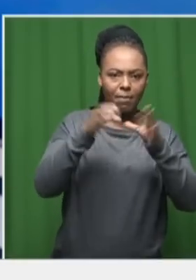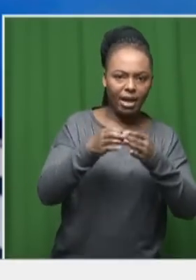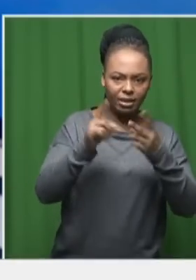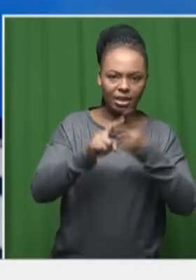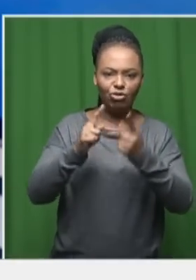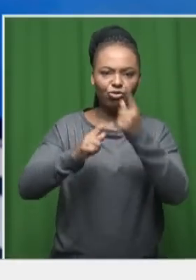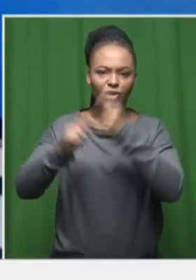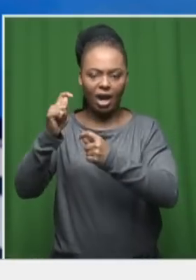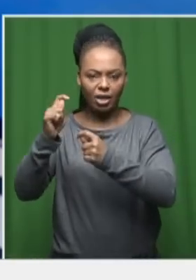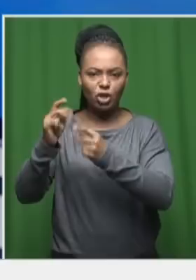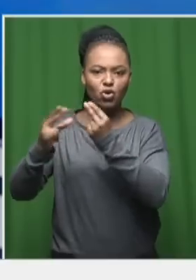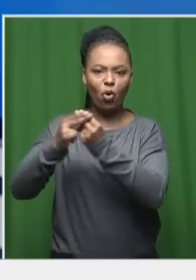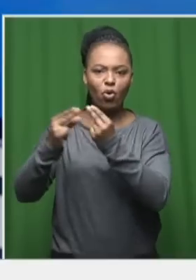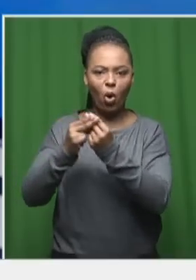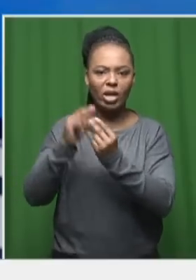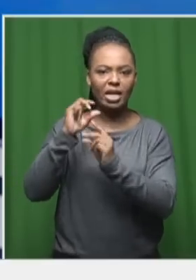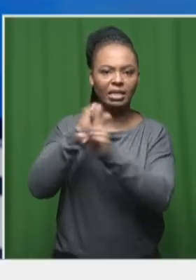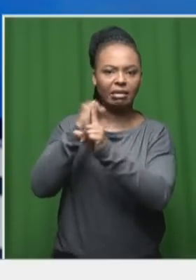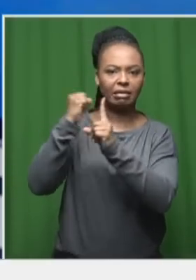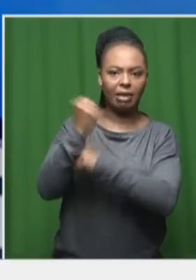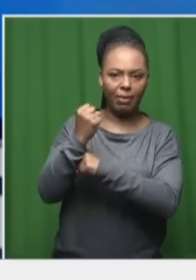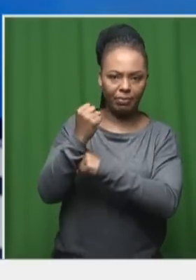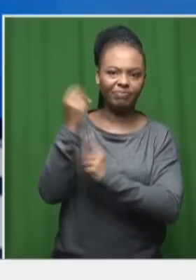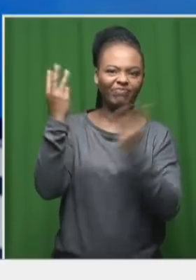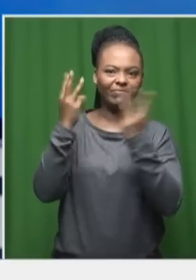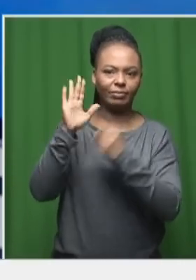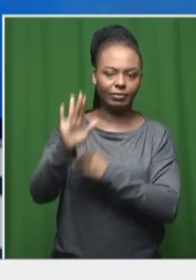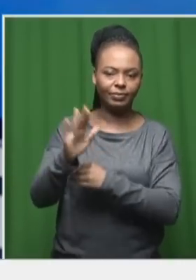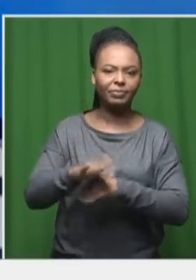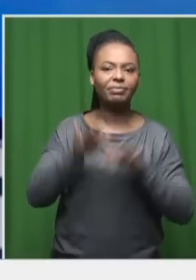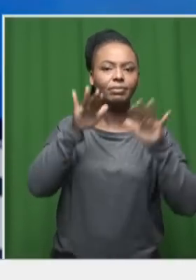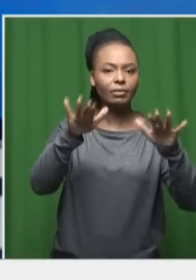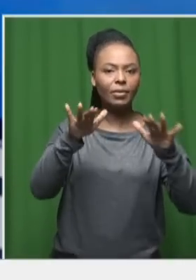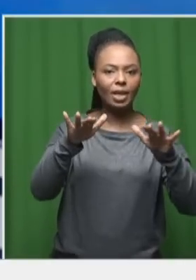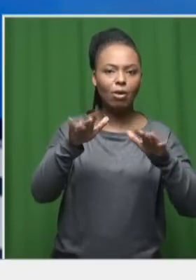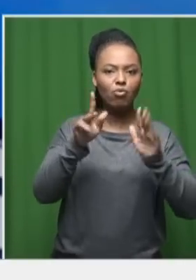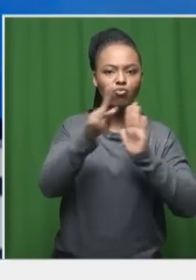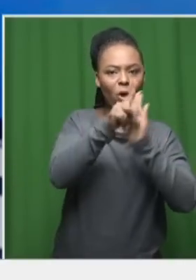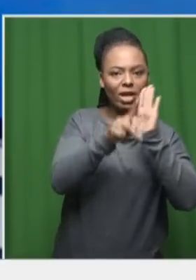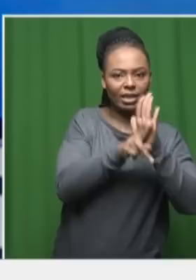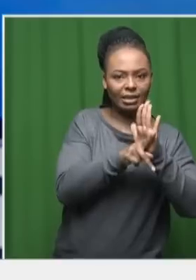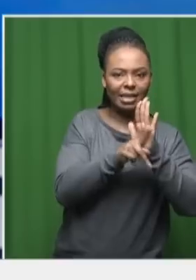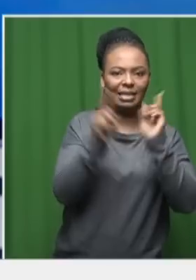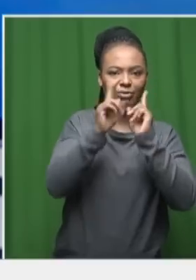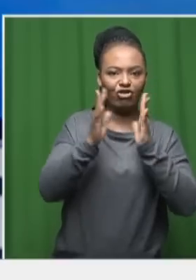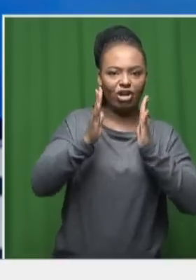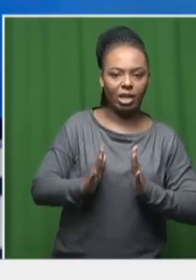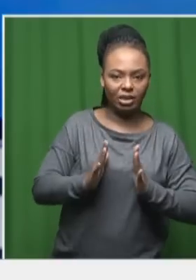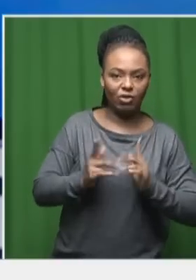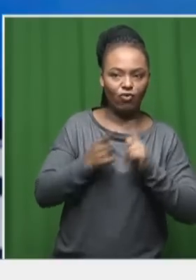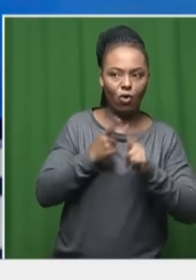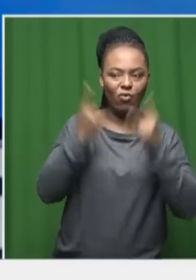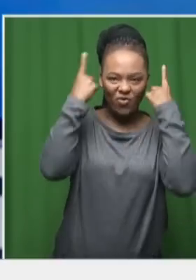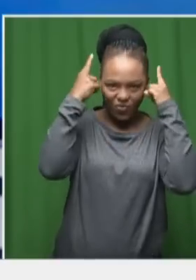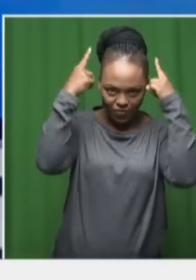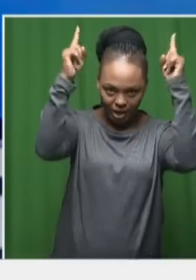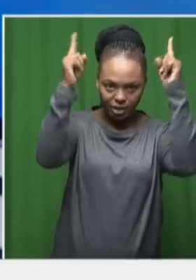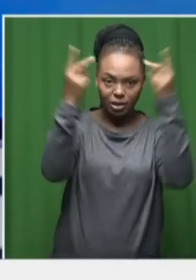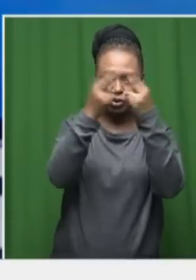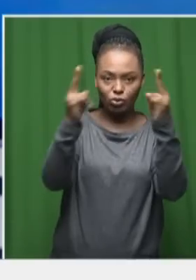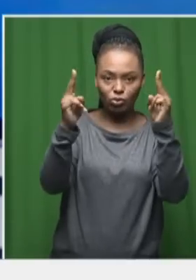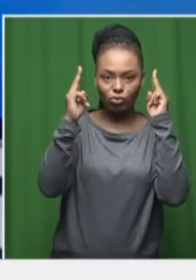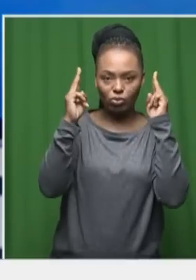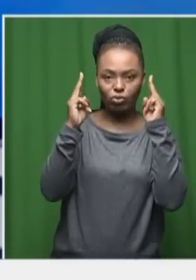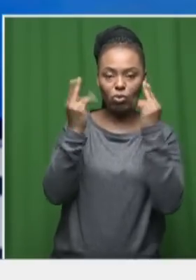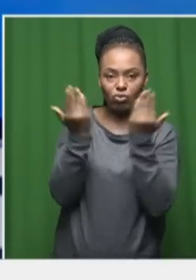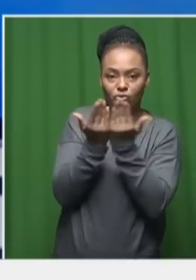civil society. Public policy specialist at Wits School of Governance, Pooe, is in studio with us to share his perspectives on